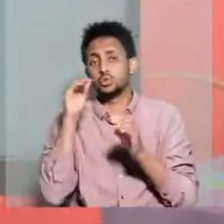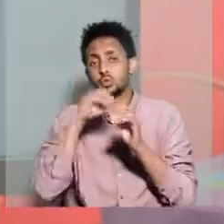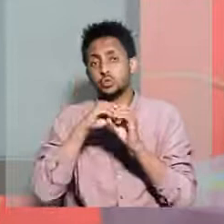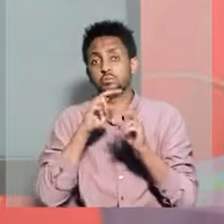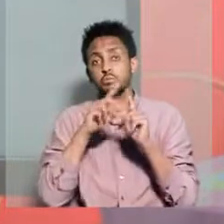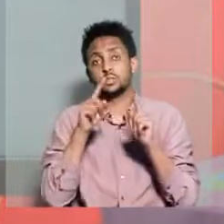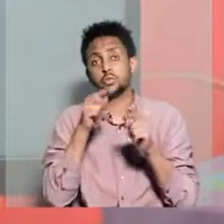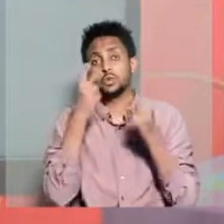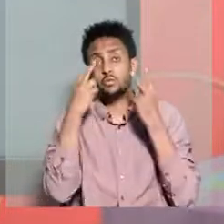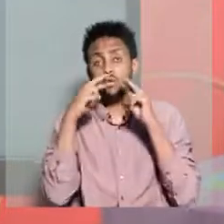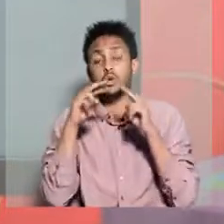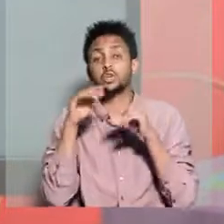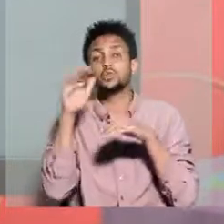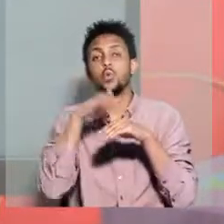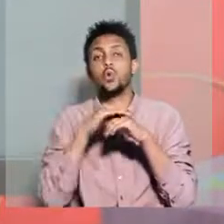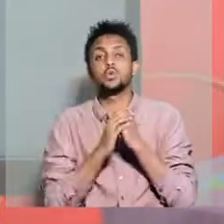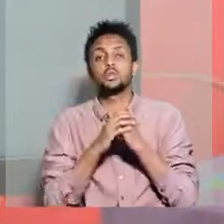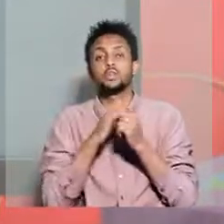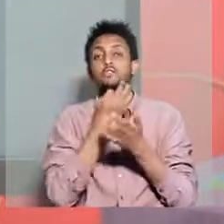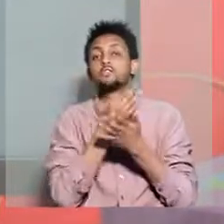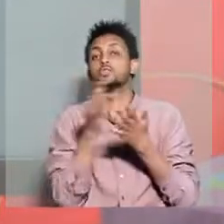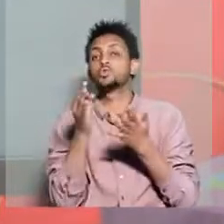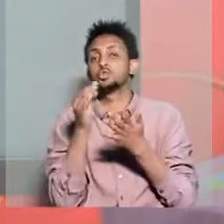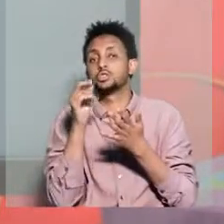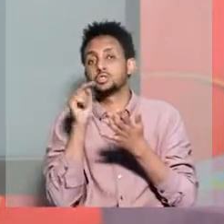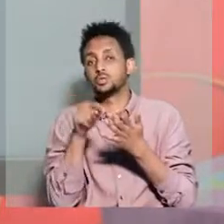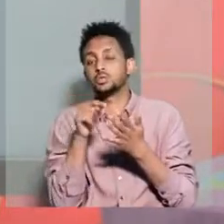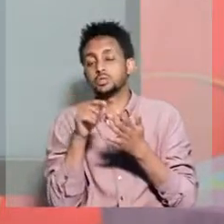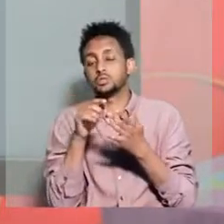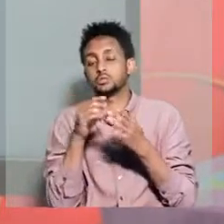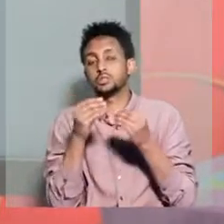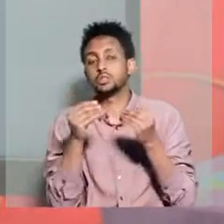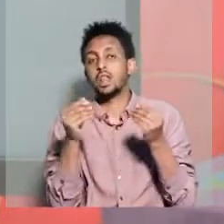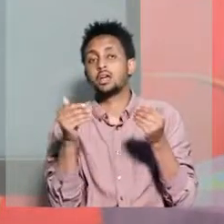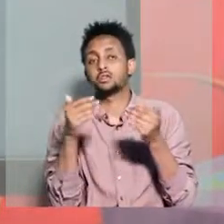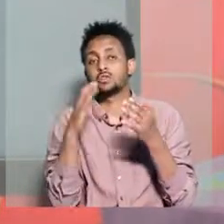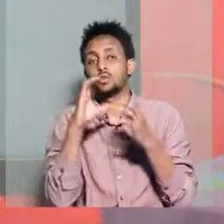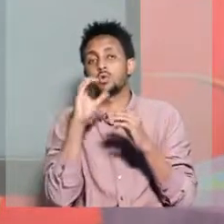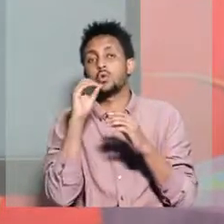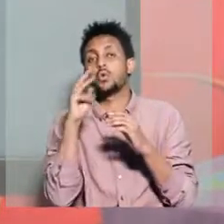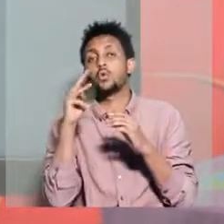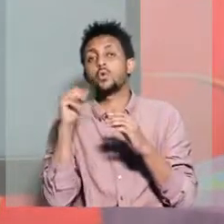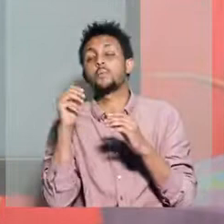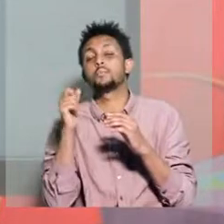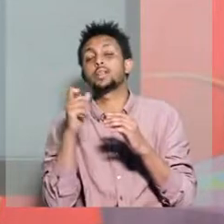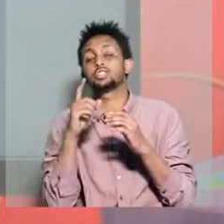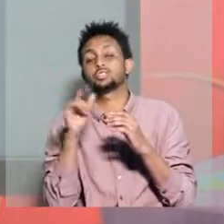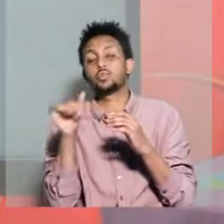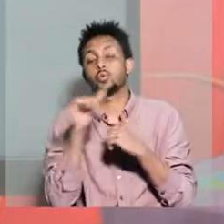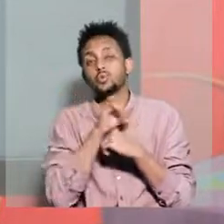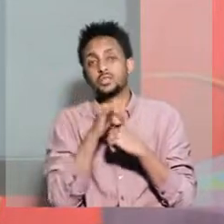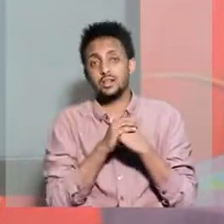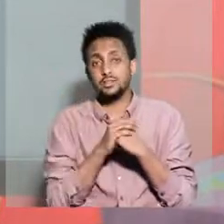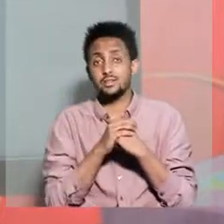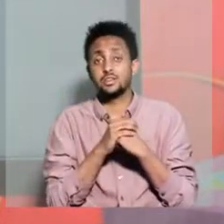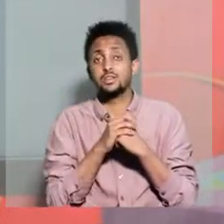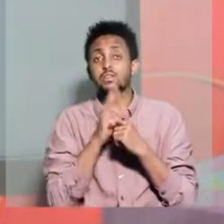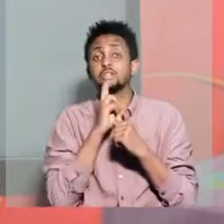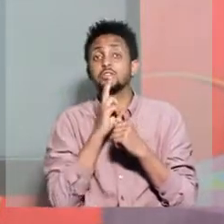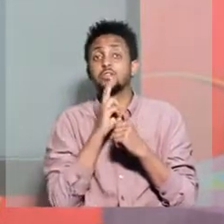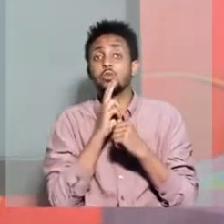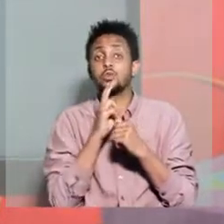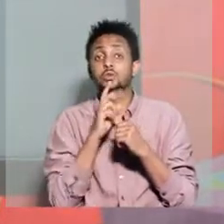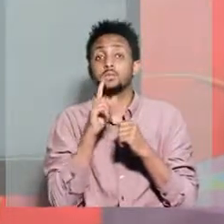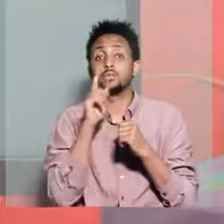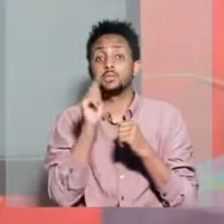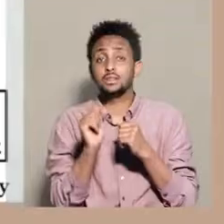but we are mainly focused on the fluids that has a slight compression, so that their density remains constant. So the volume per